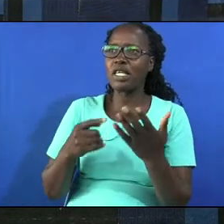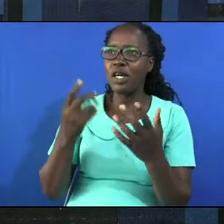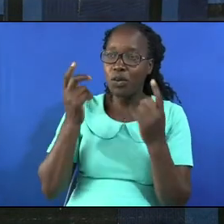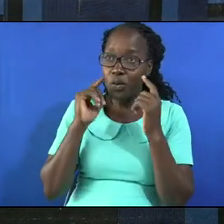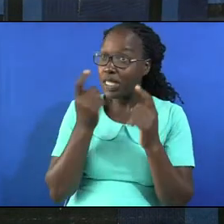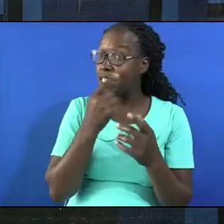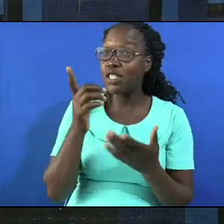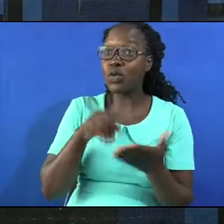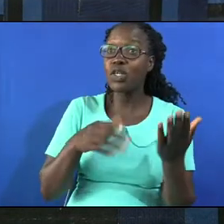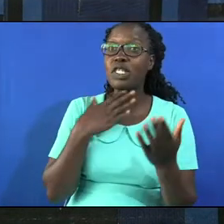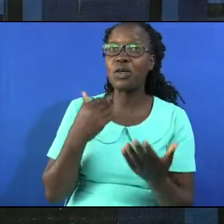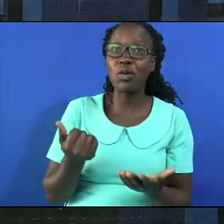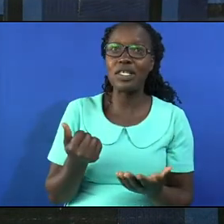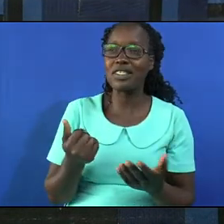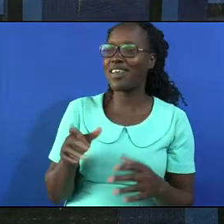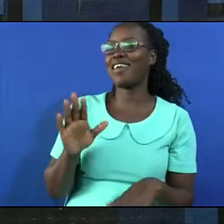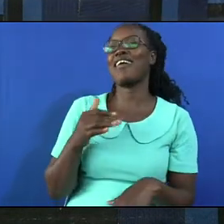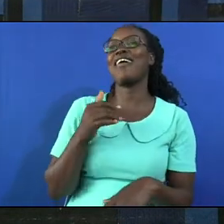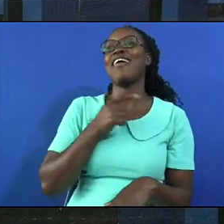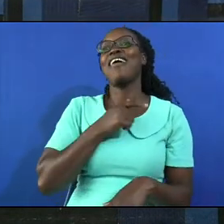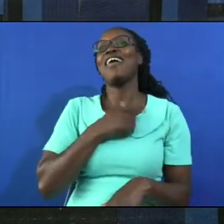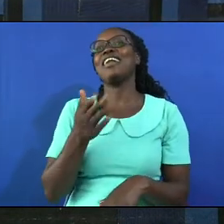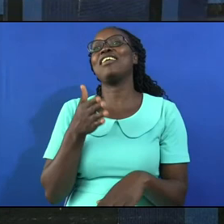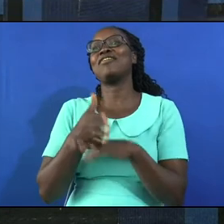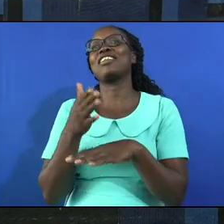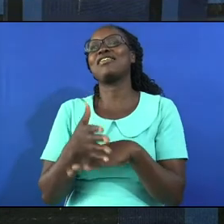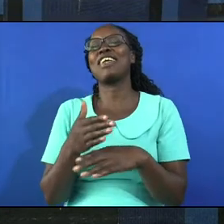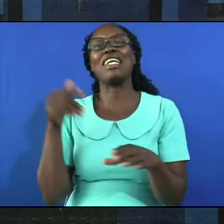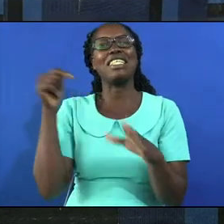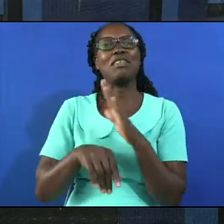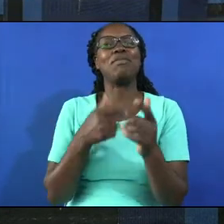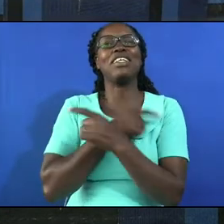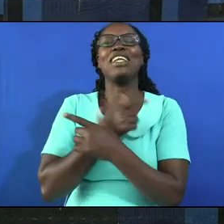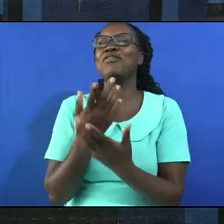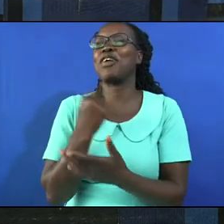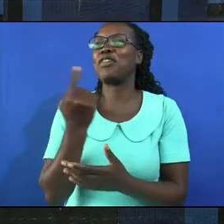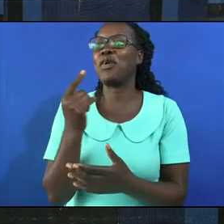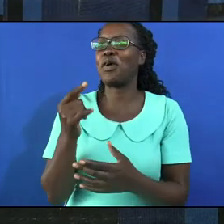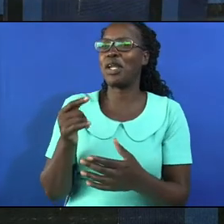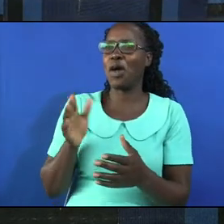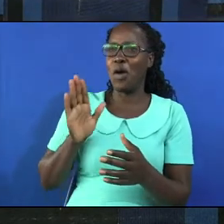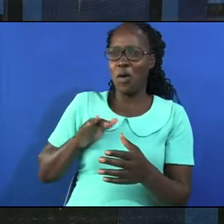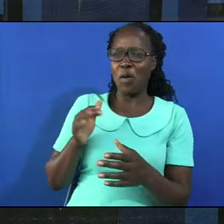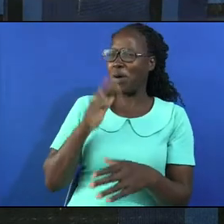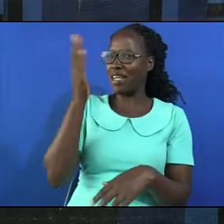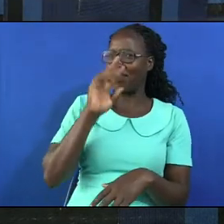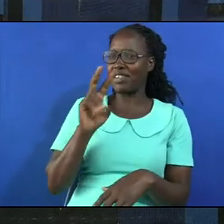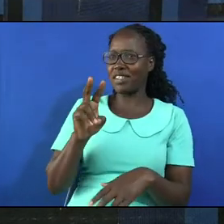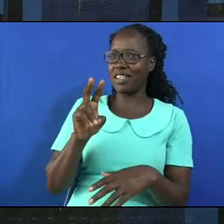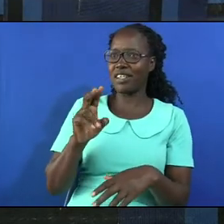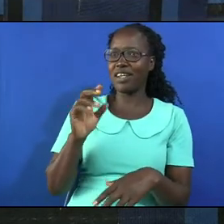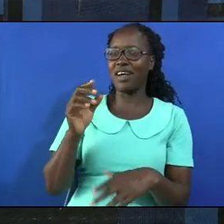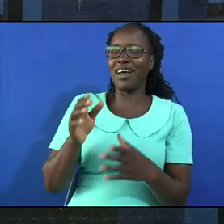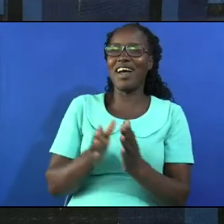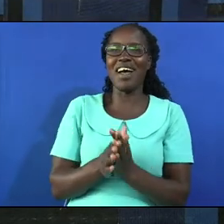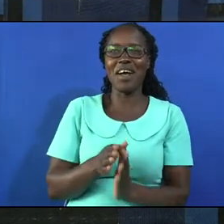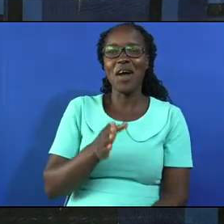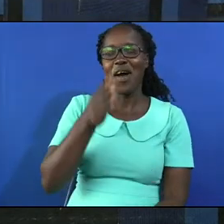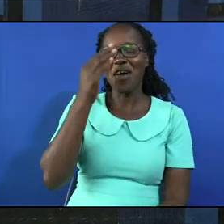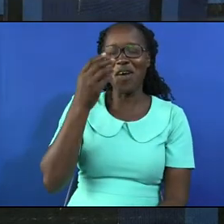he wants. I love you. I thoroughly love you. You are the only one. I've never seen another. God removed the